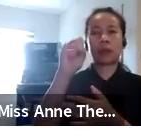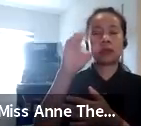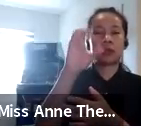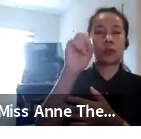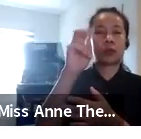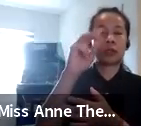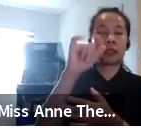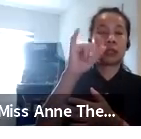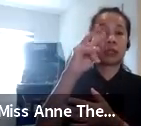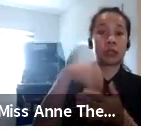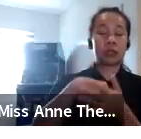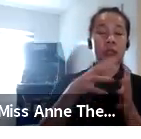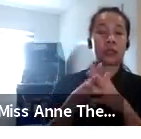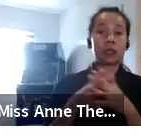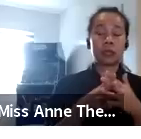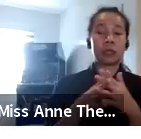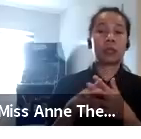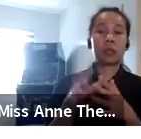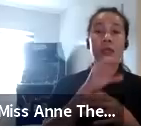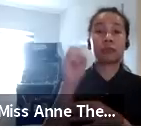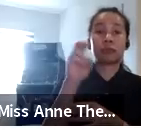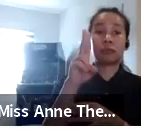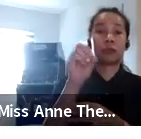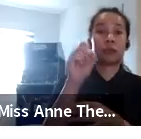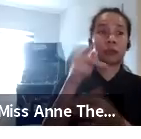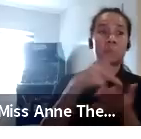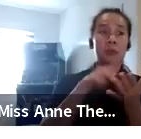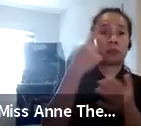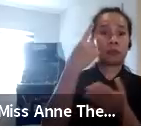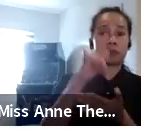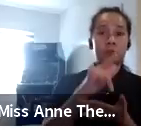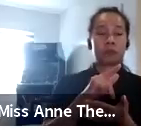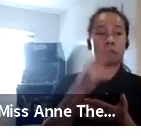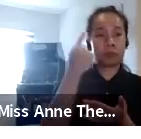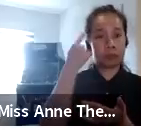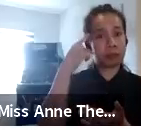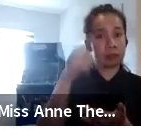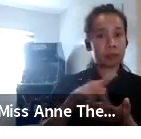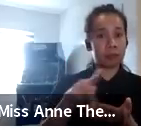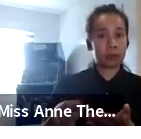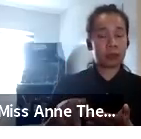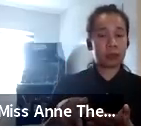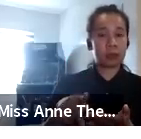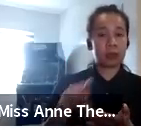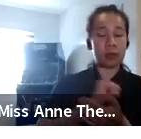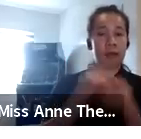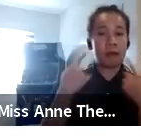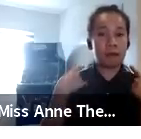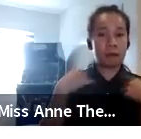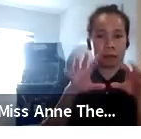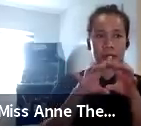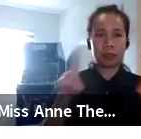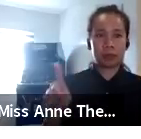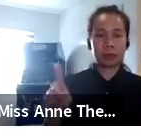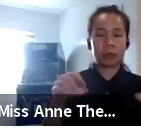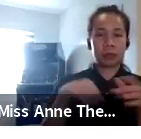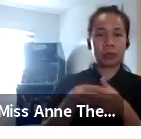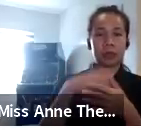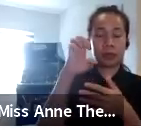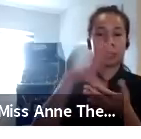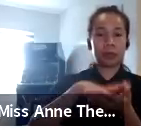and UST paid for that. I, I, I had my diploma in e-learning